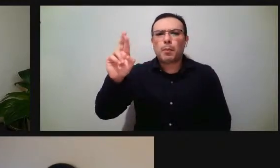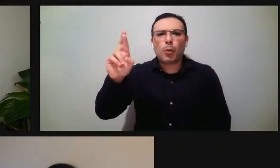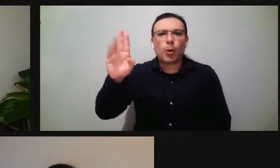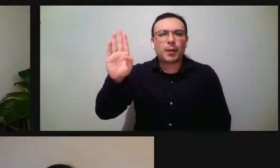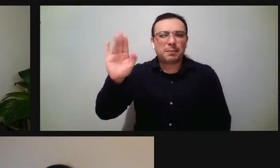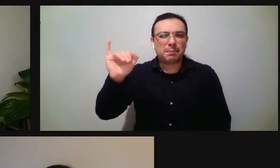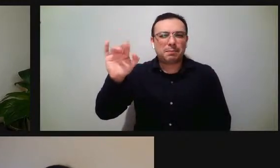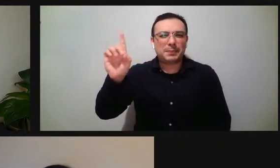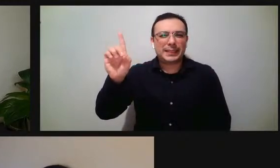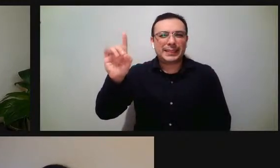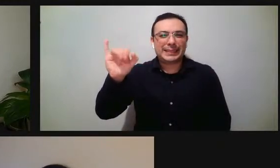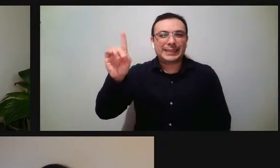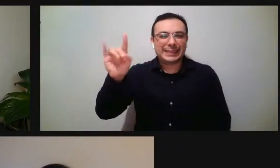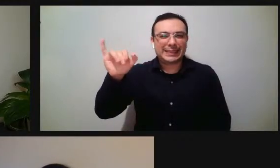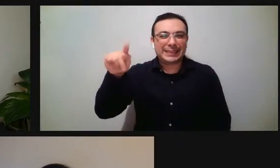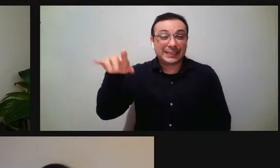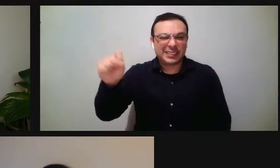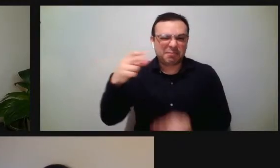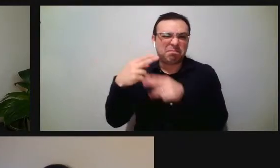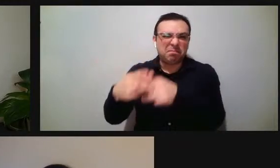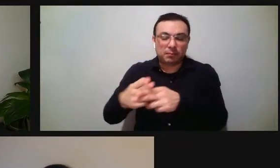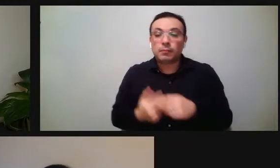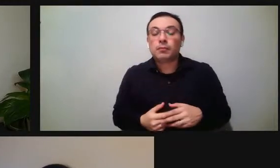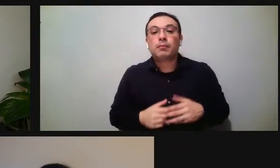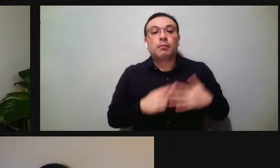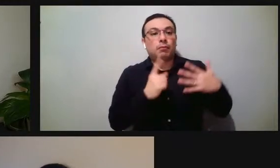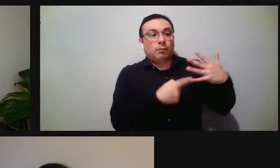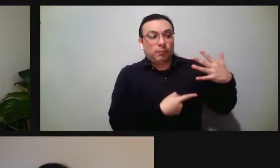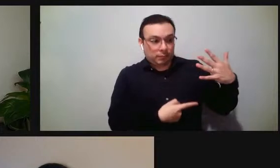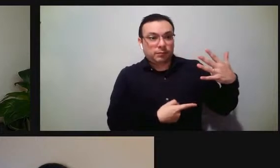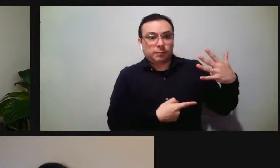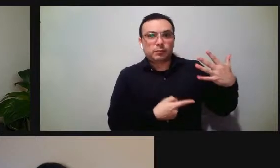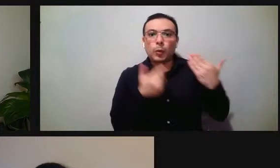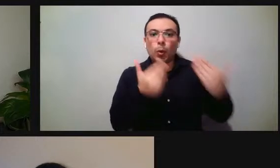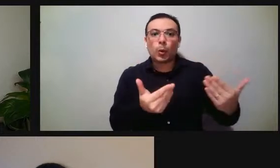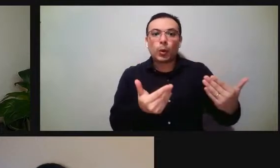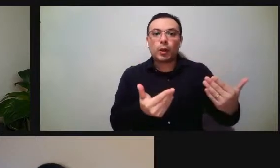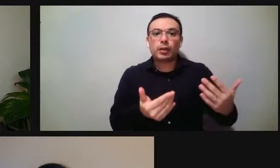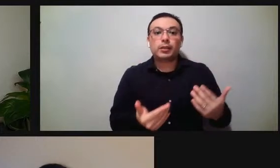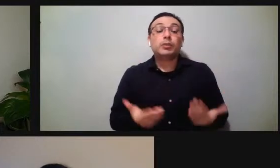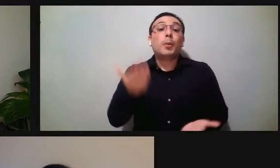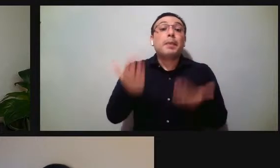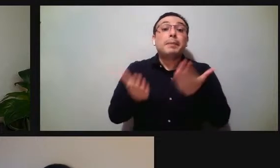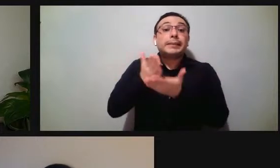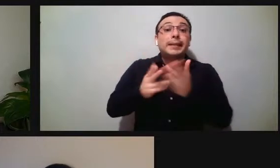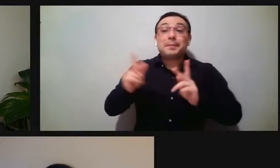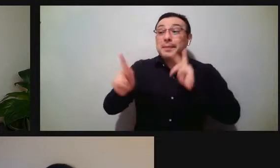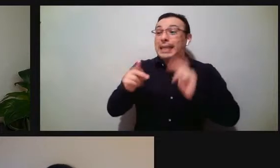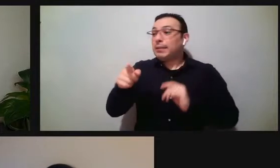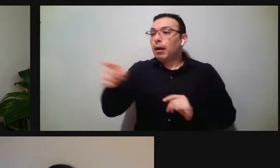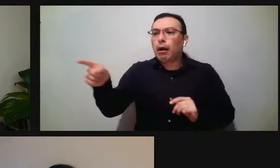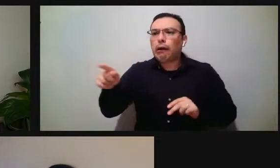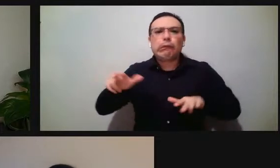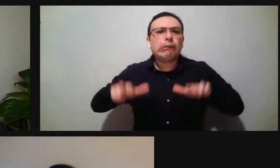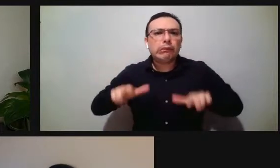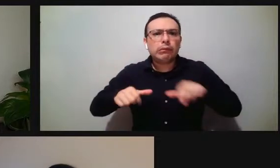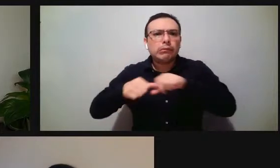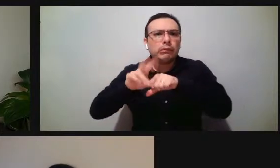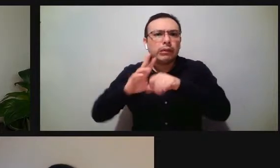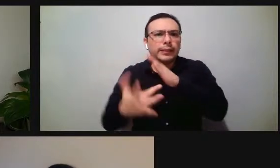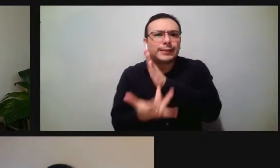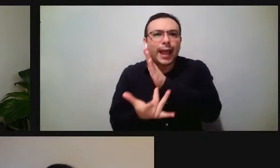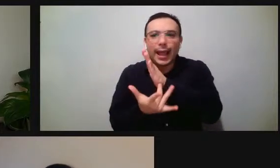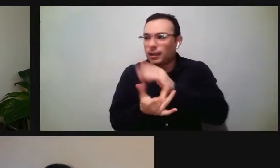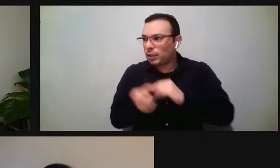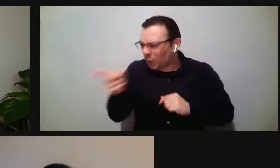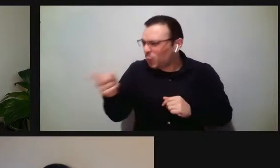to the vaccine. So if you know people who, may not be as computer savvy, helping them get signed up. I've done that